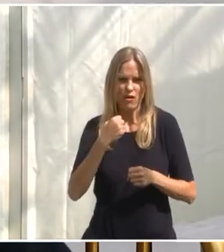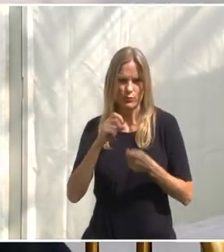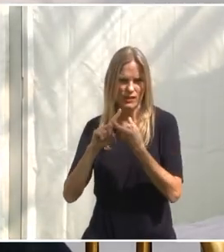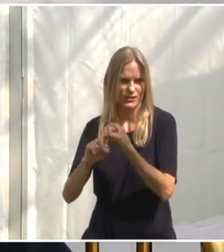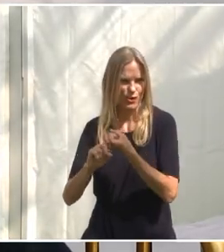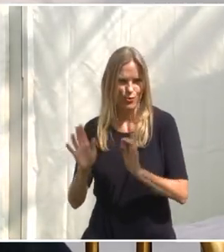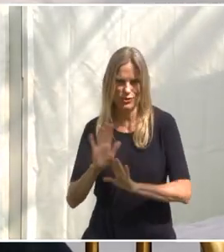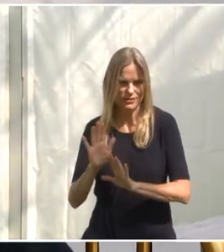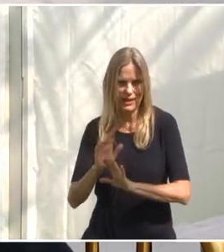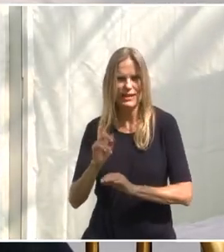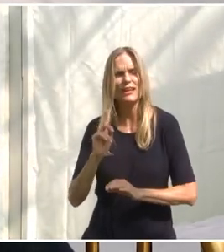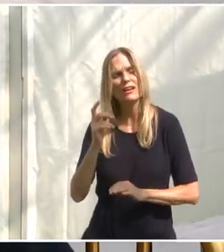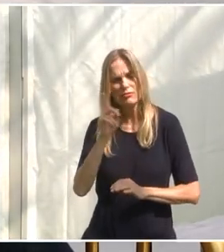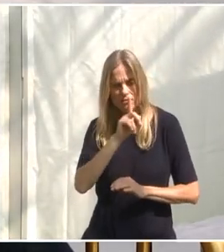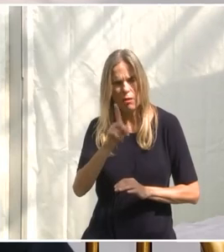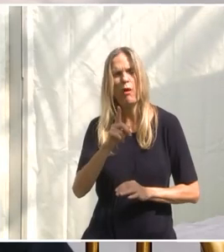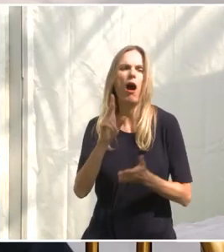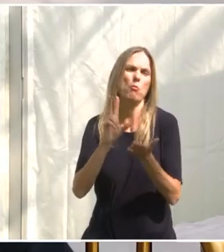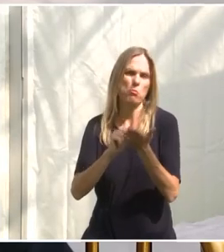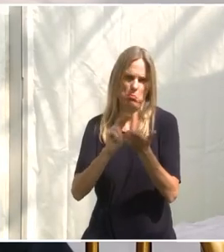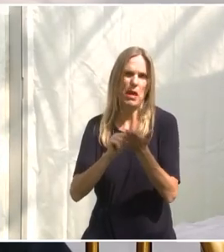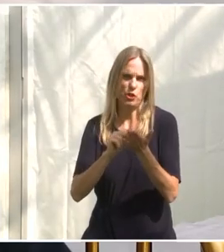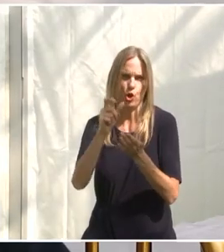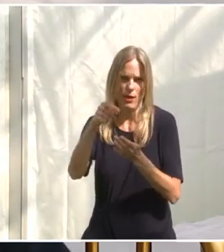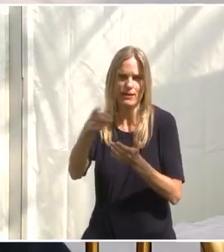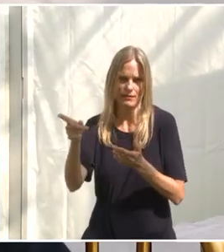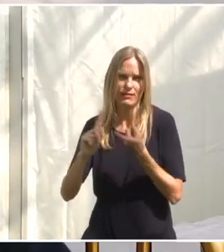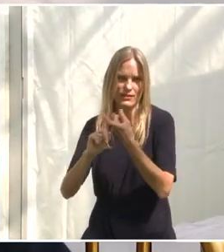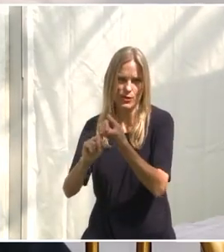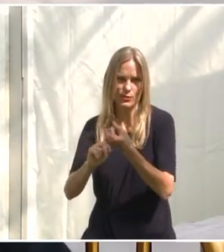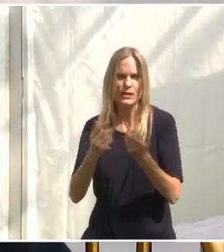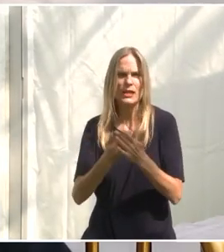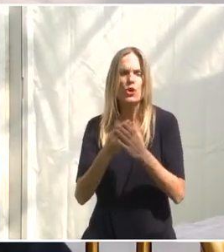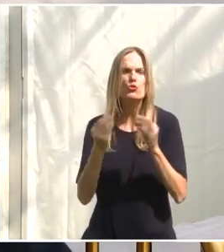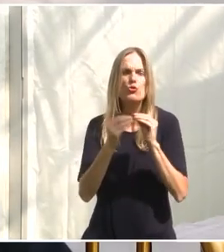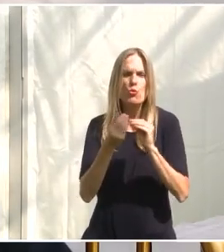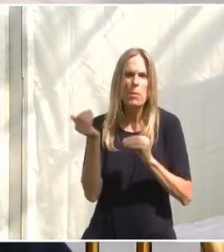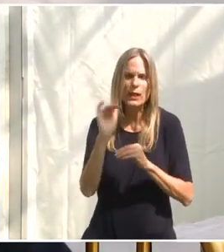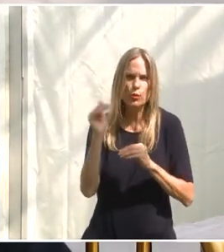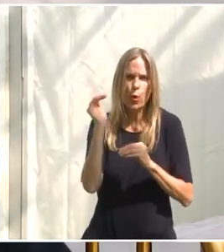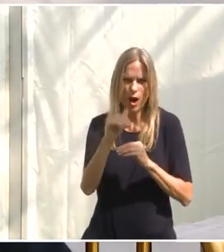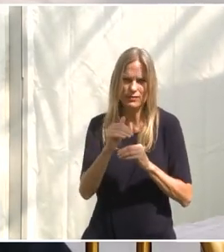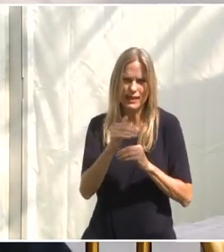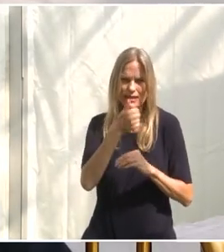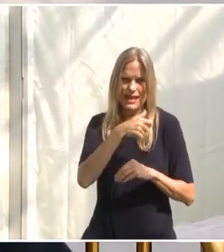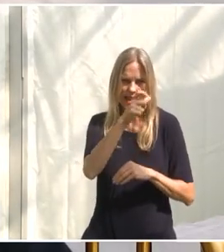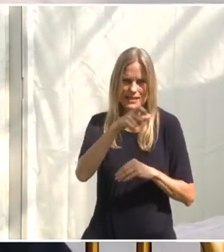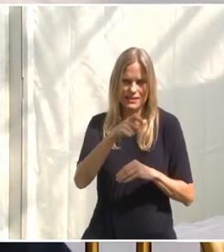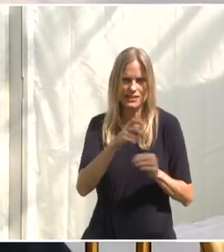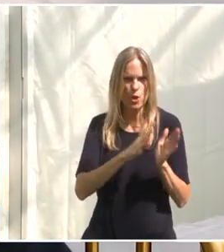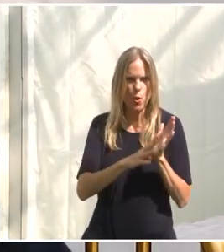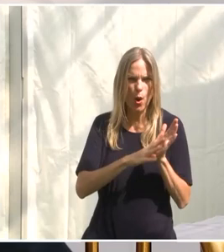people. You know, tens of thousands of Estonians went to Finland in 90s, in